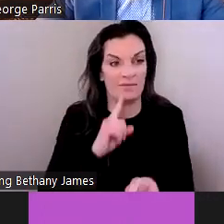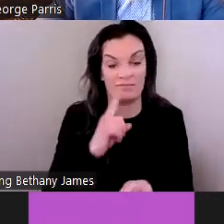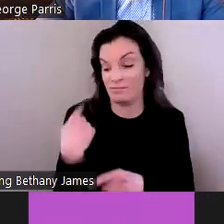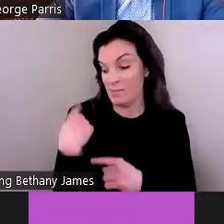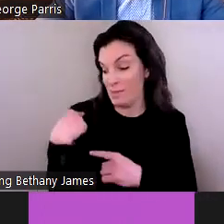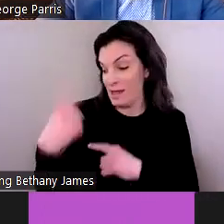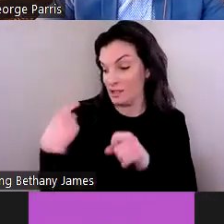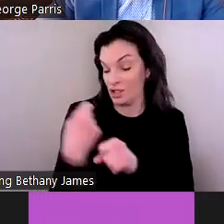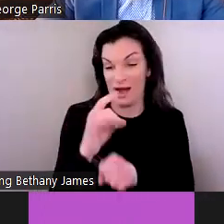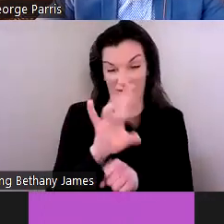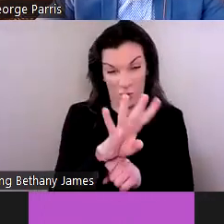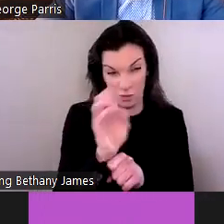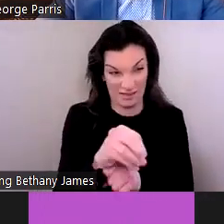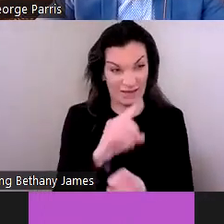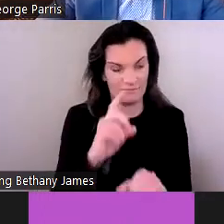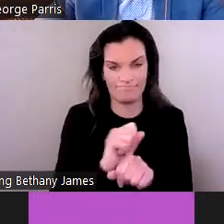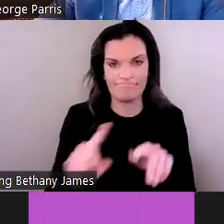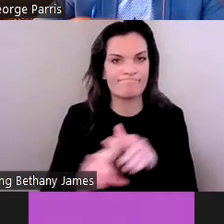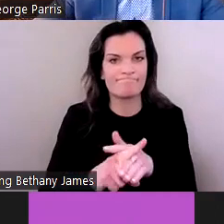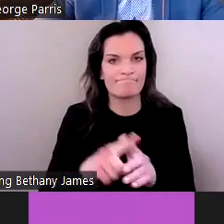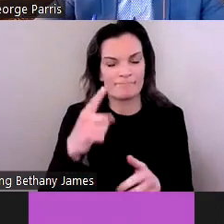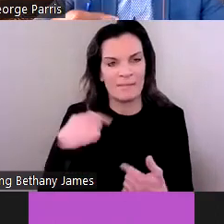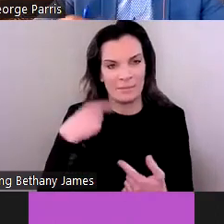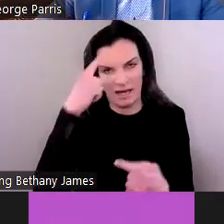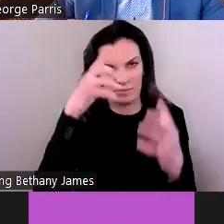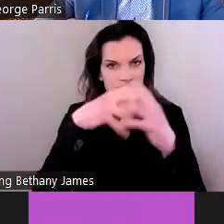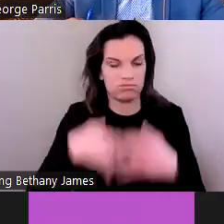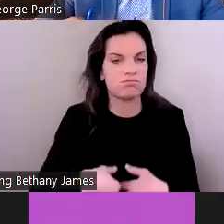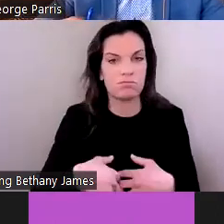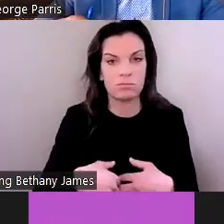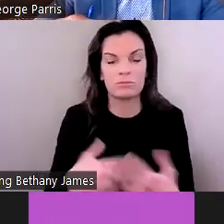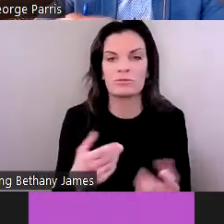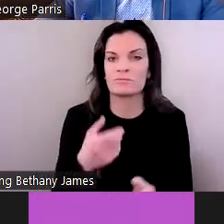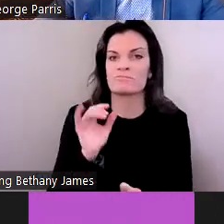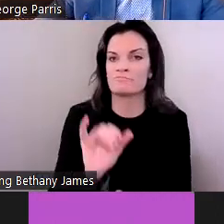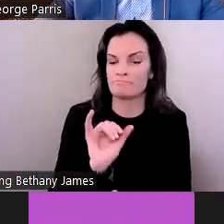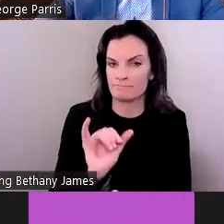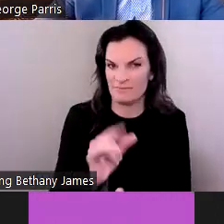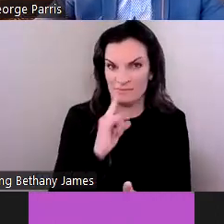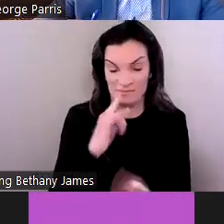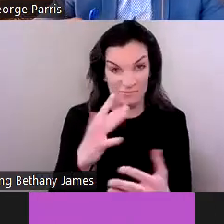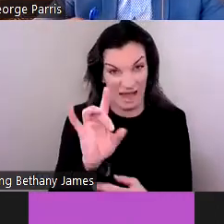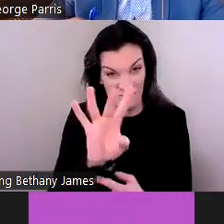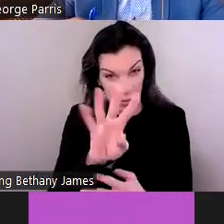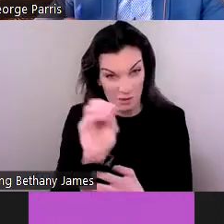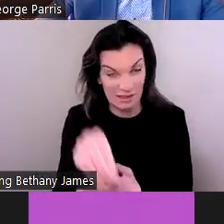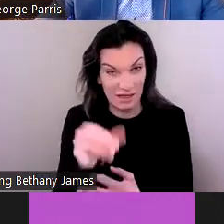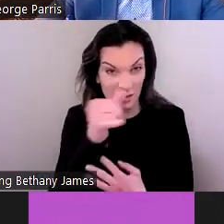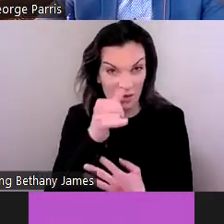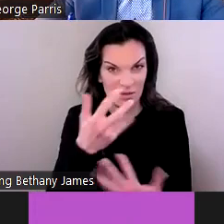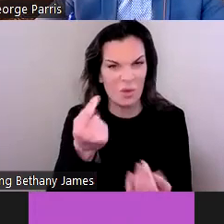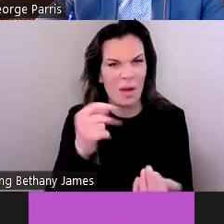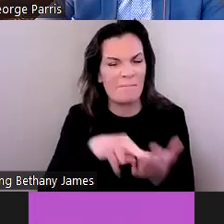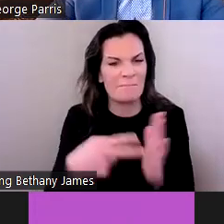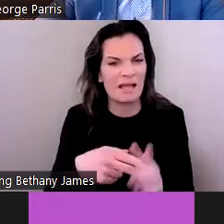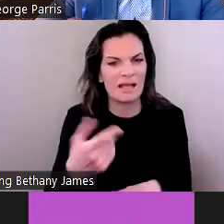year. That's a lot. And when we talk about mental challenge, it could be stresses